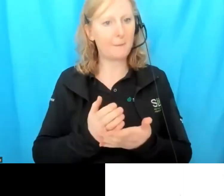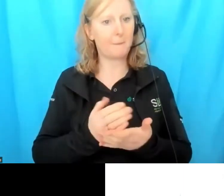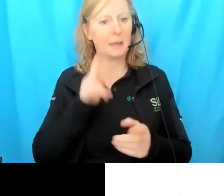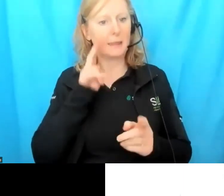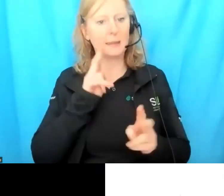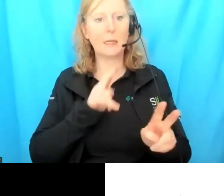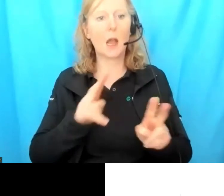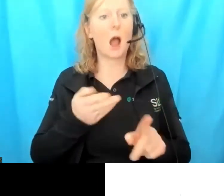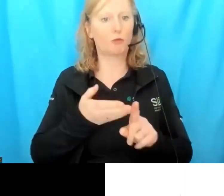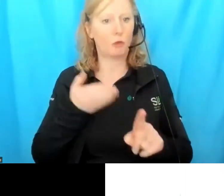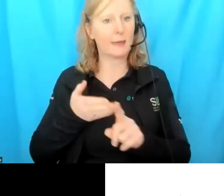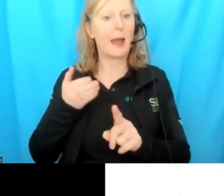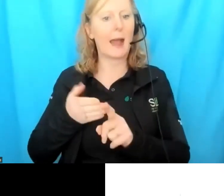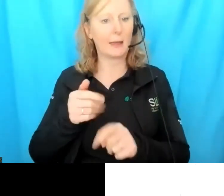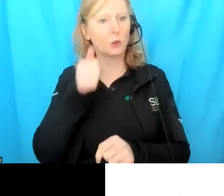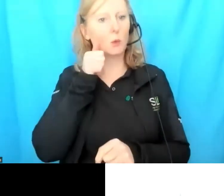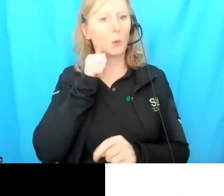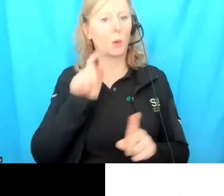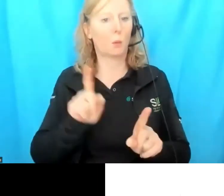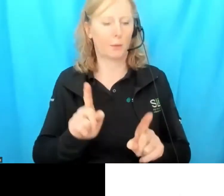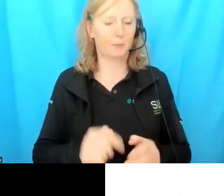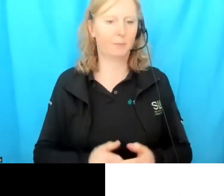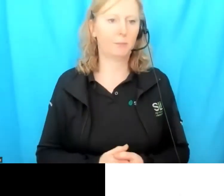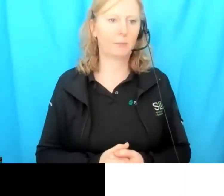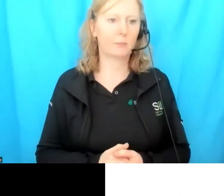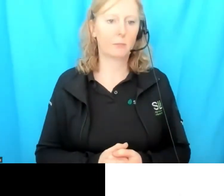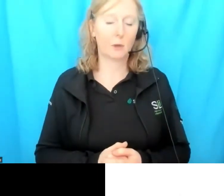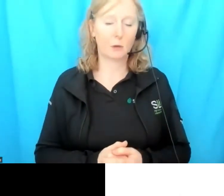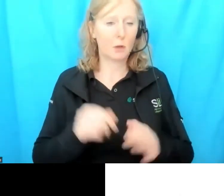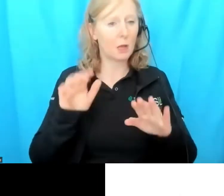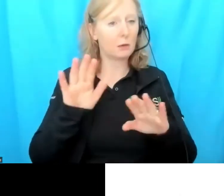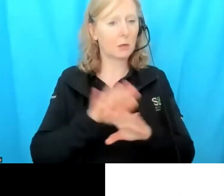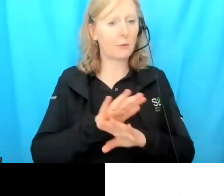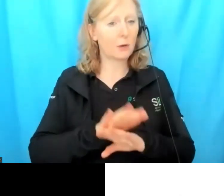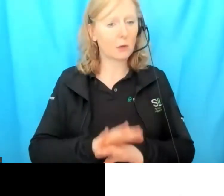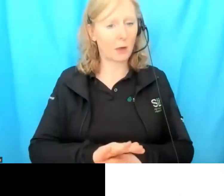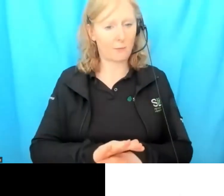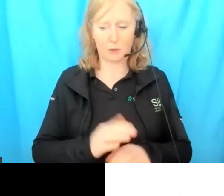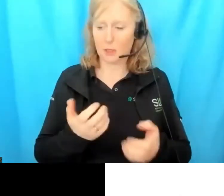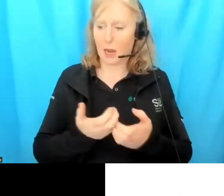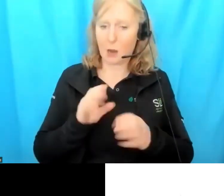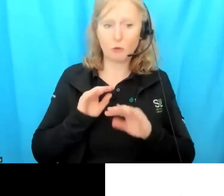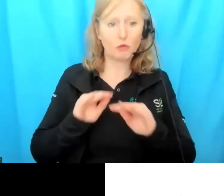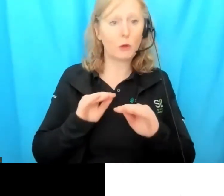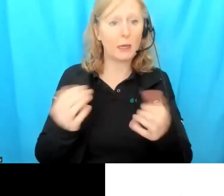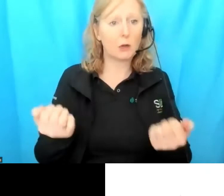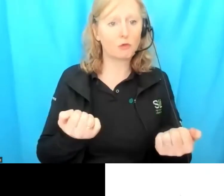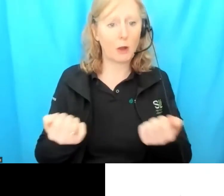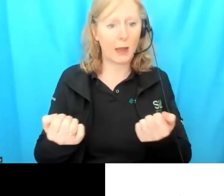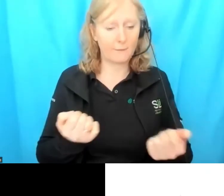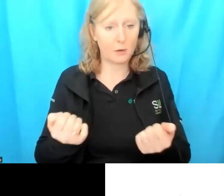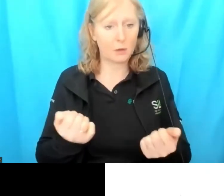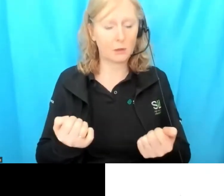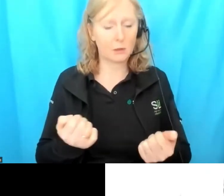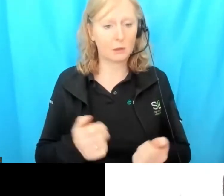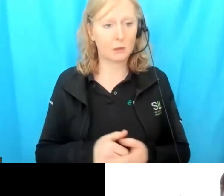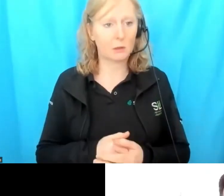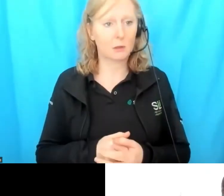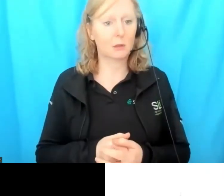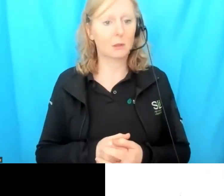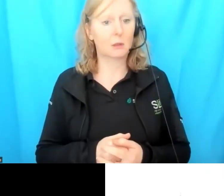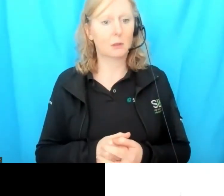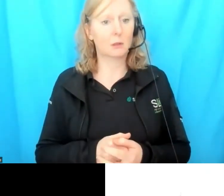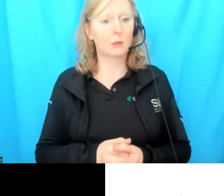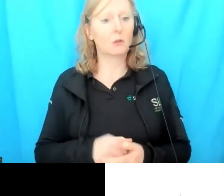That just about covers it in terms of how we train the drivers. The training obviously